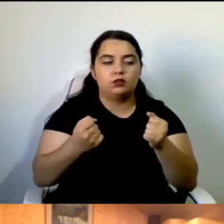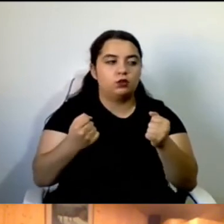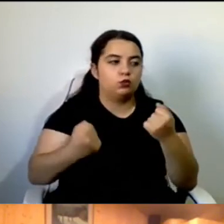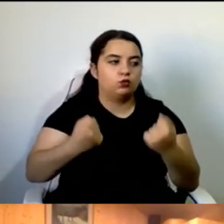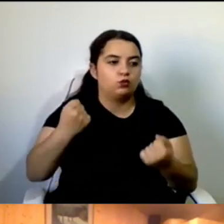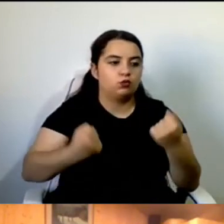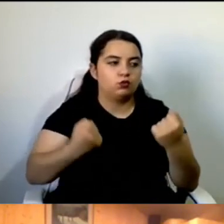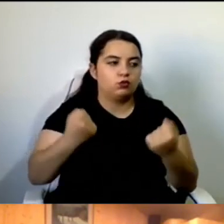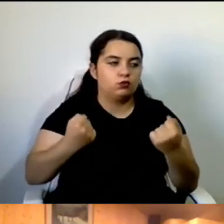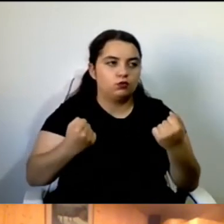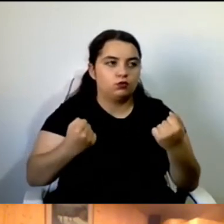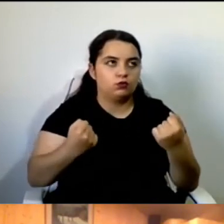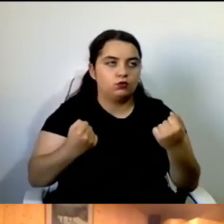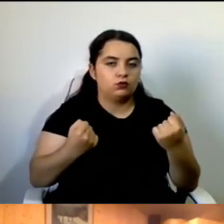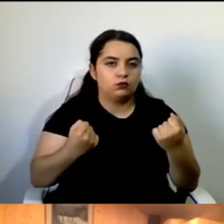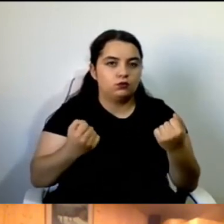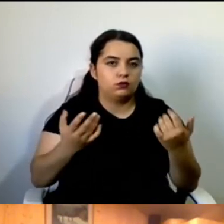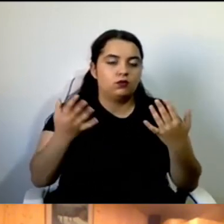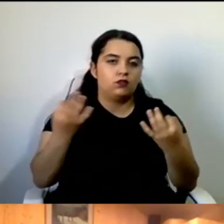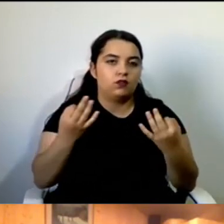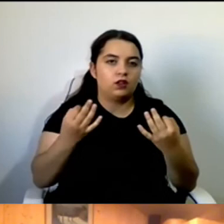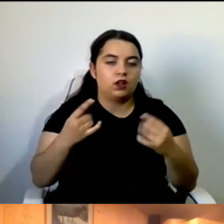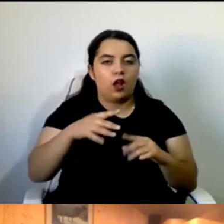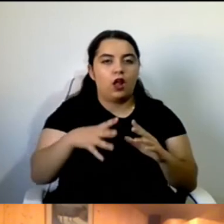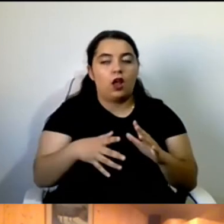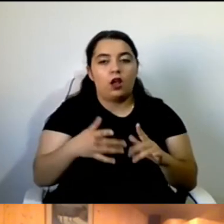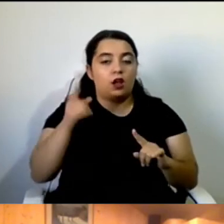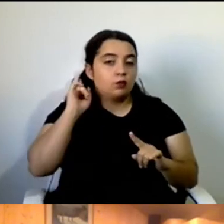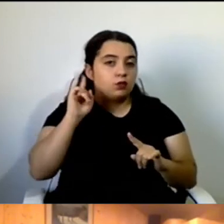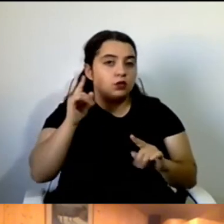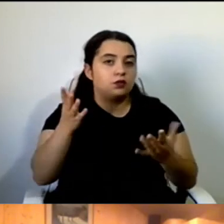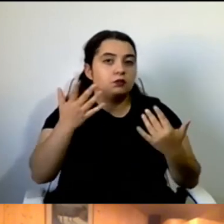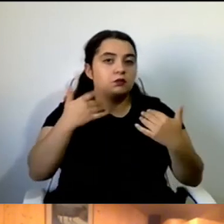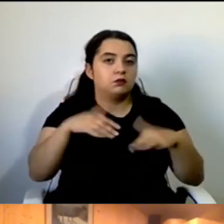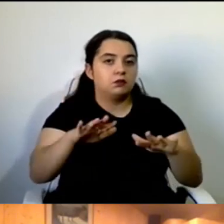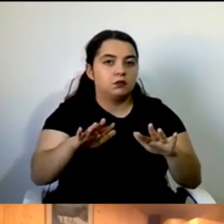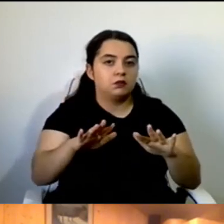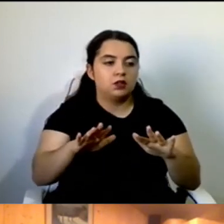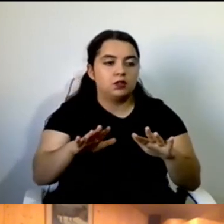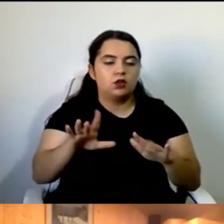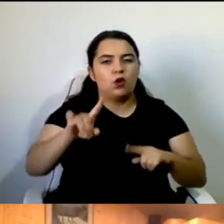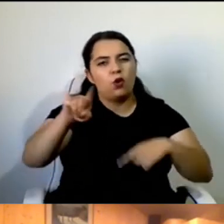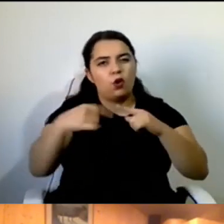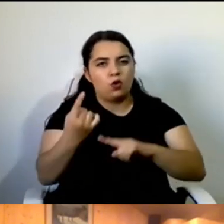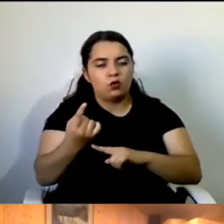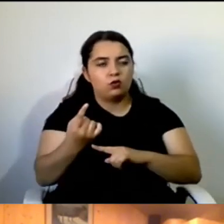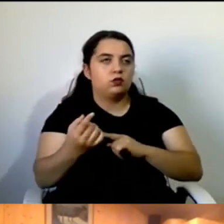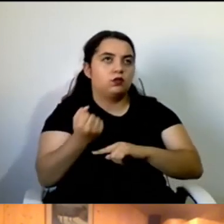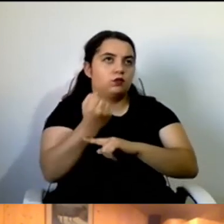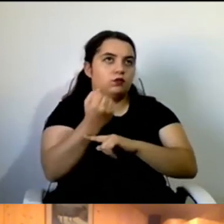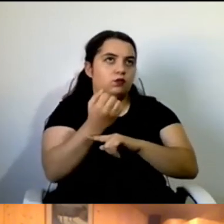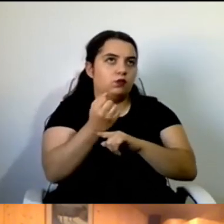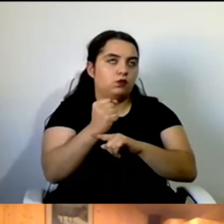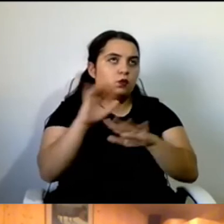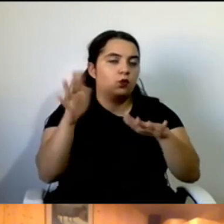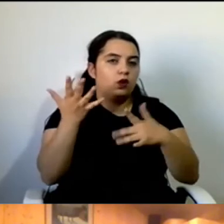that is getting this assistance to assist you better. You can also use that part